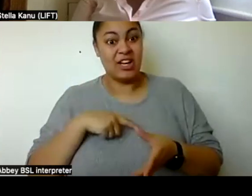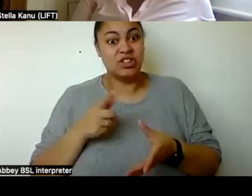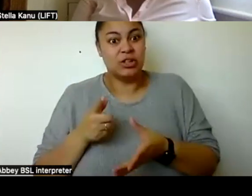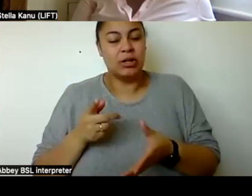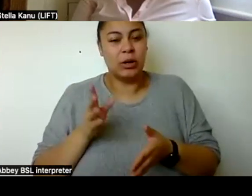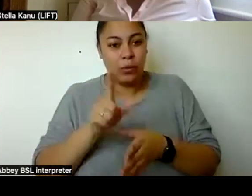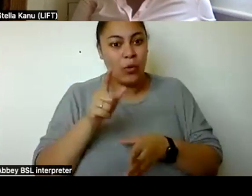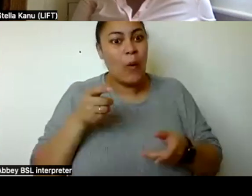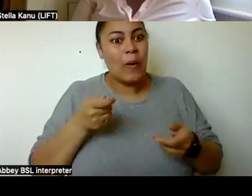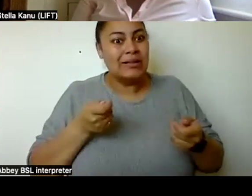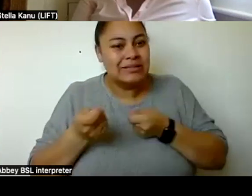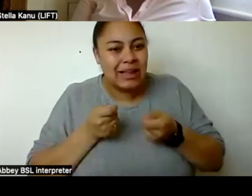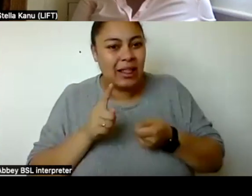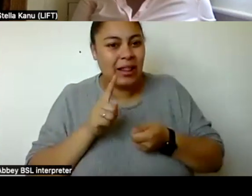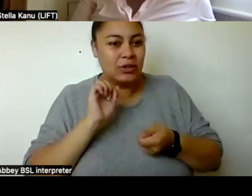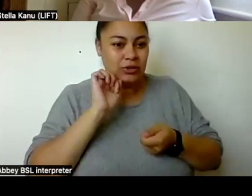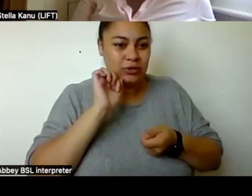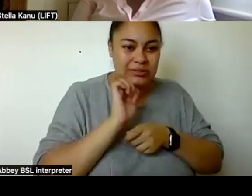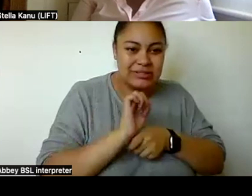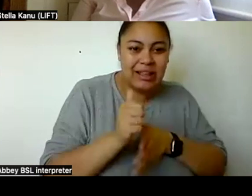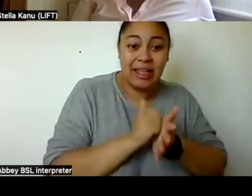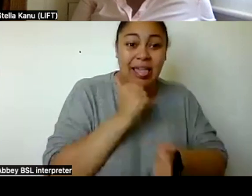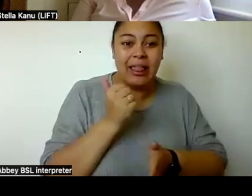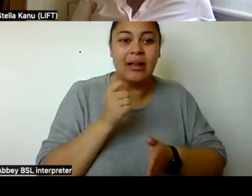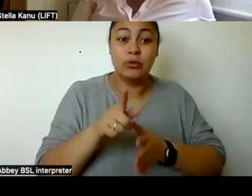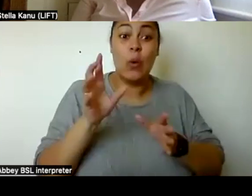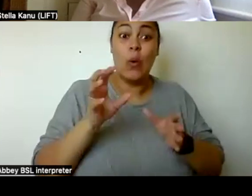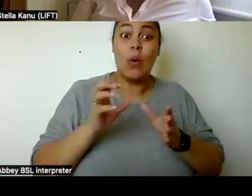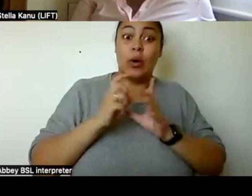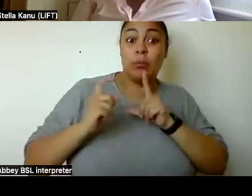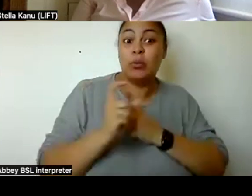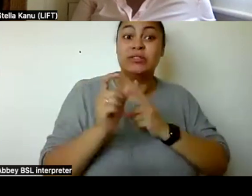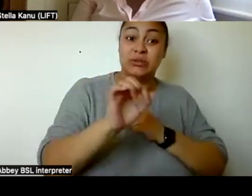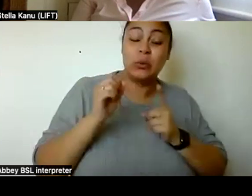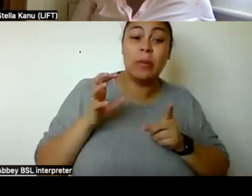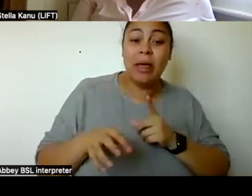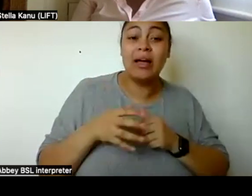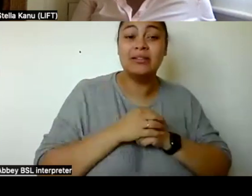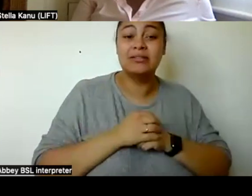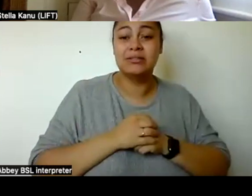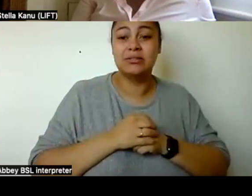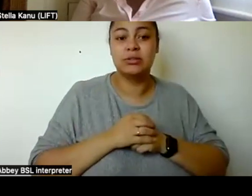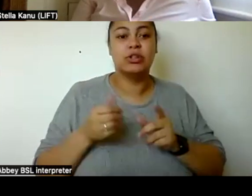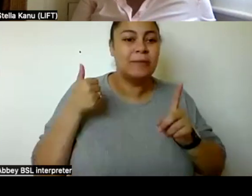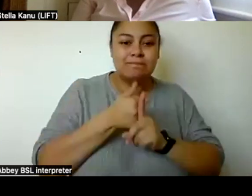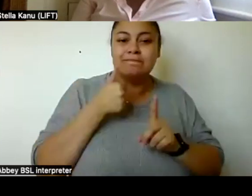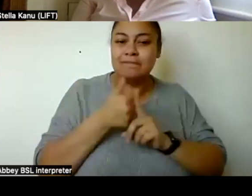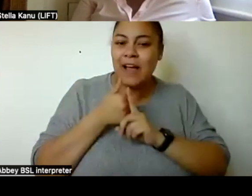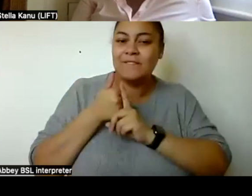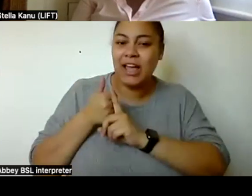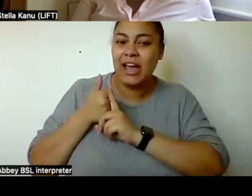skills, you'll probably arrive into a place and a community. And so she was really advocating for